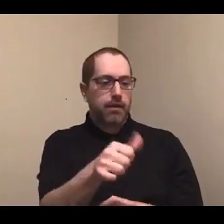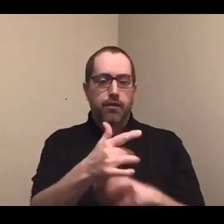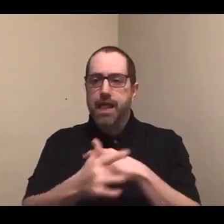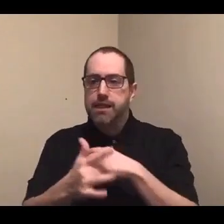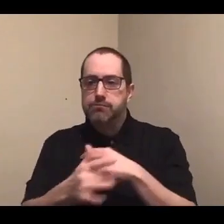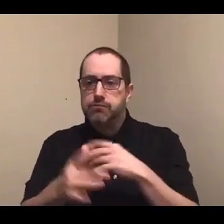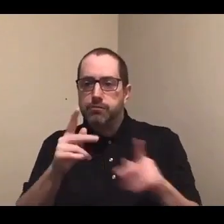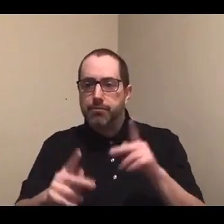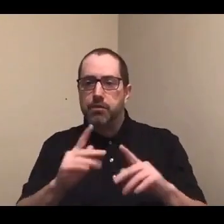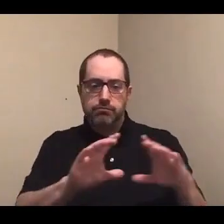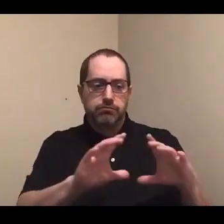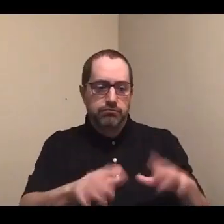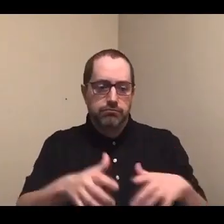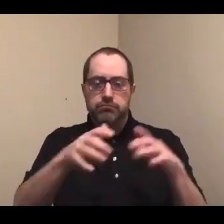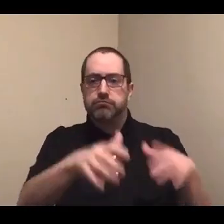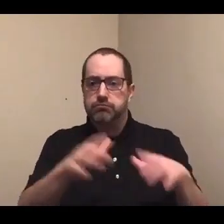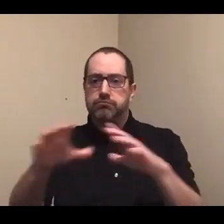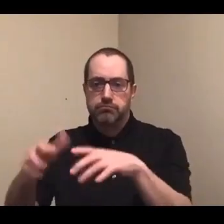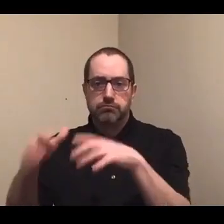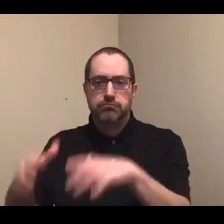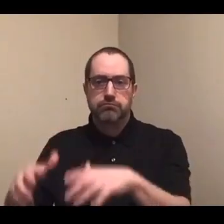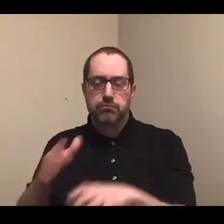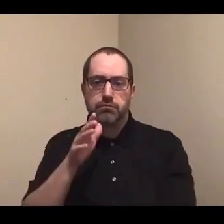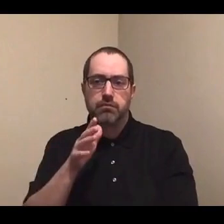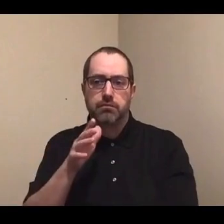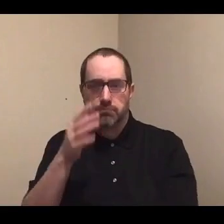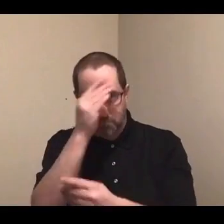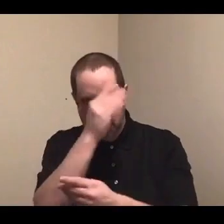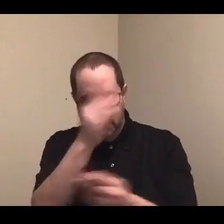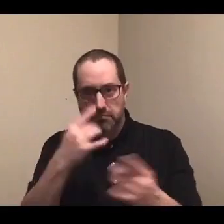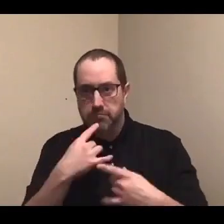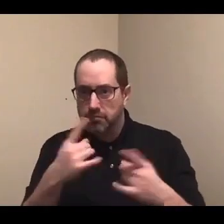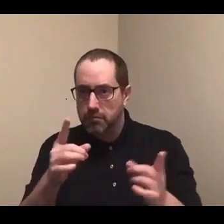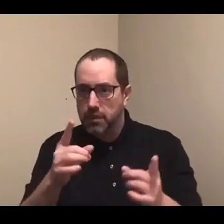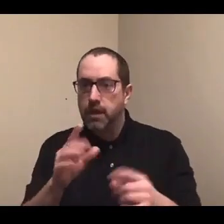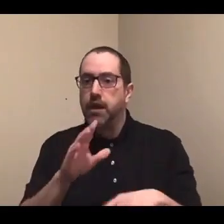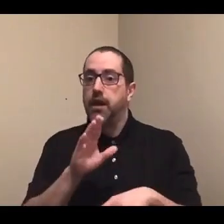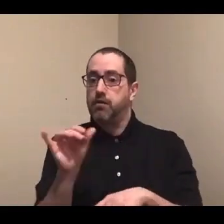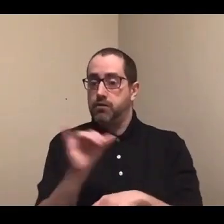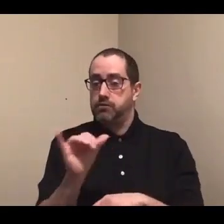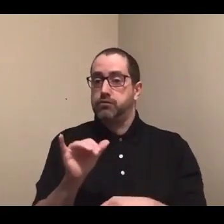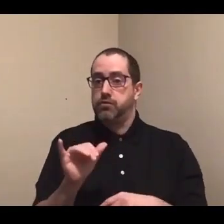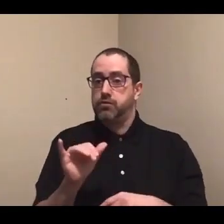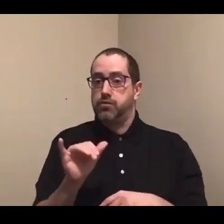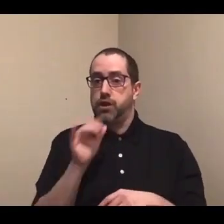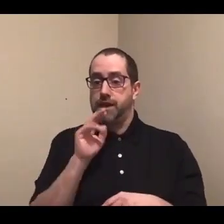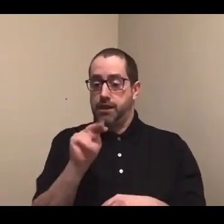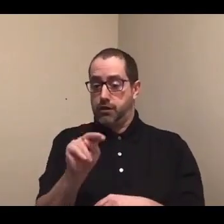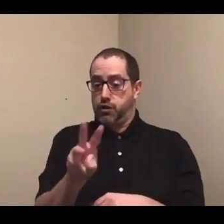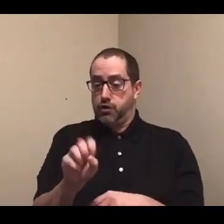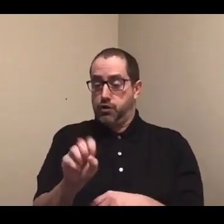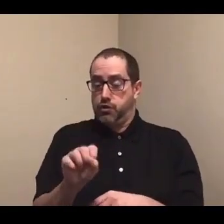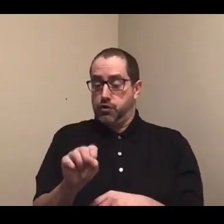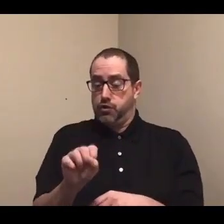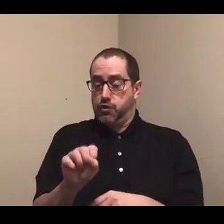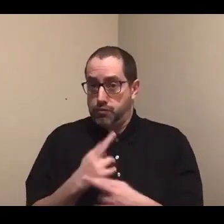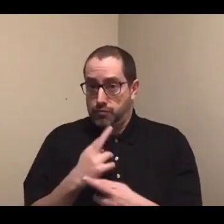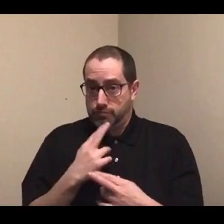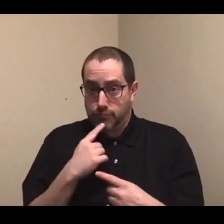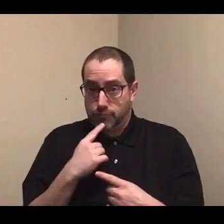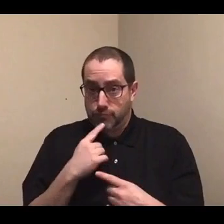on the phone. That information will also be shared in the daily COVID news release provided by the government and shared